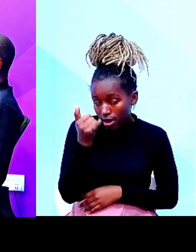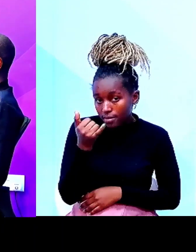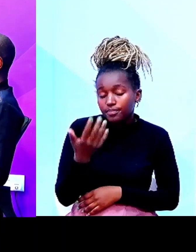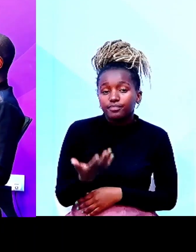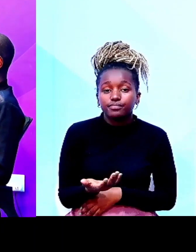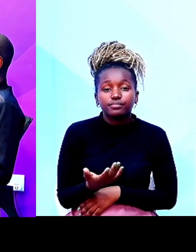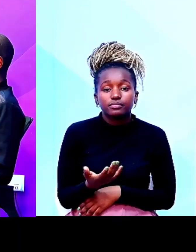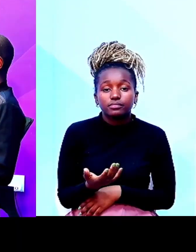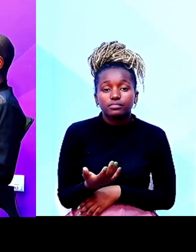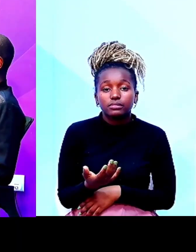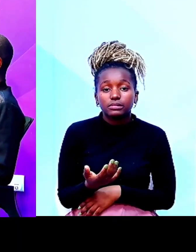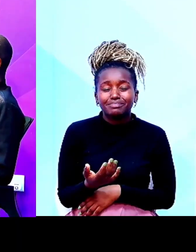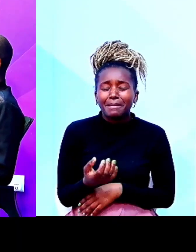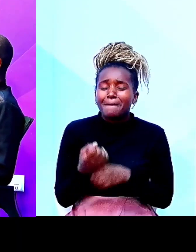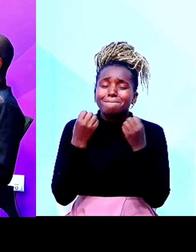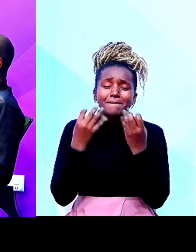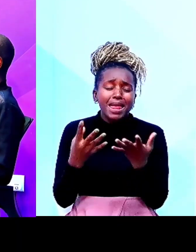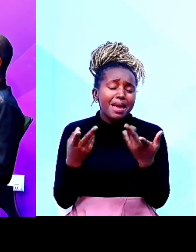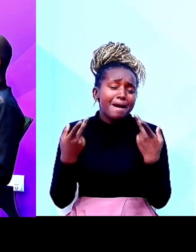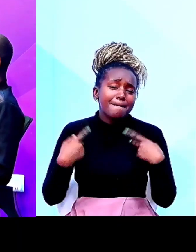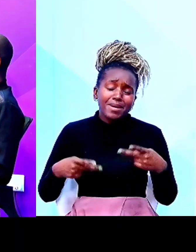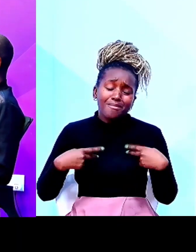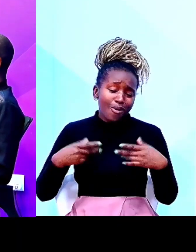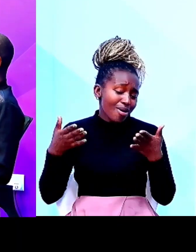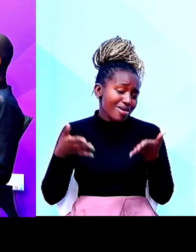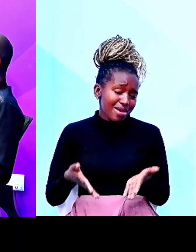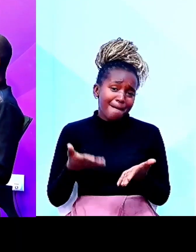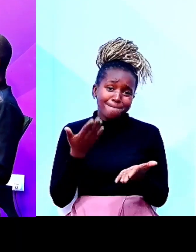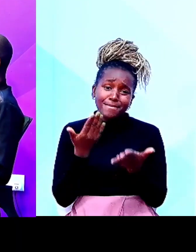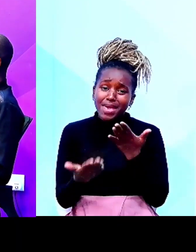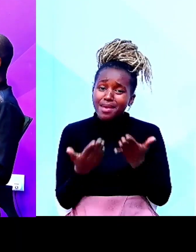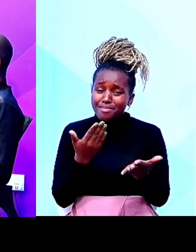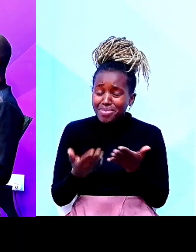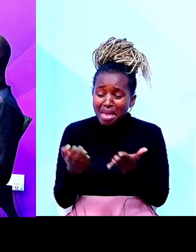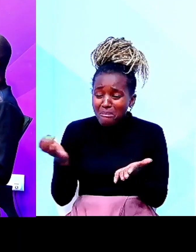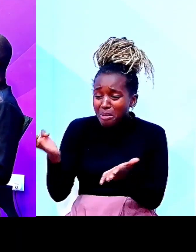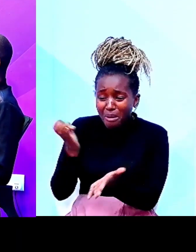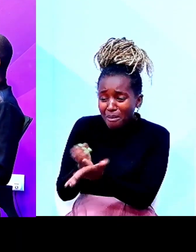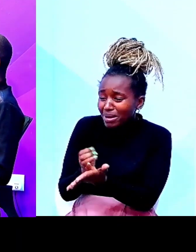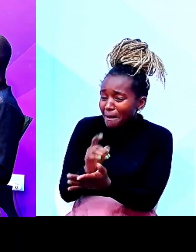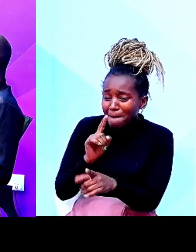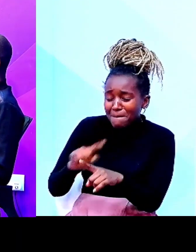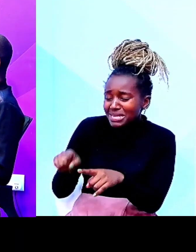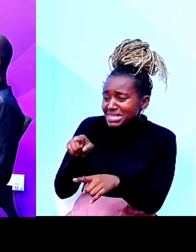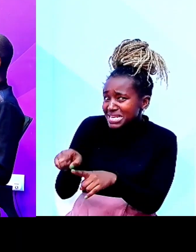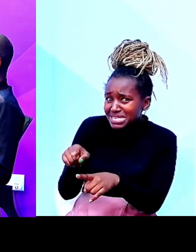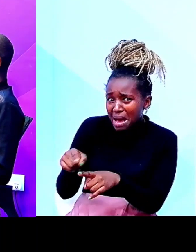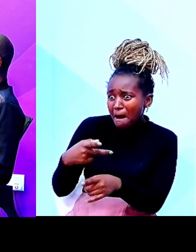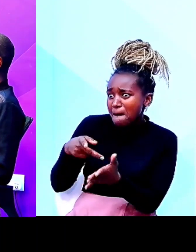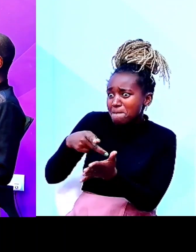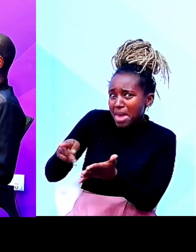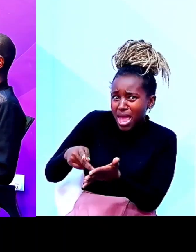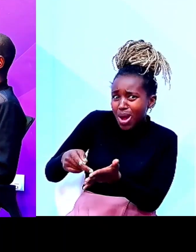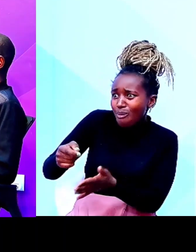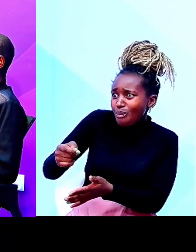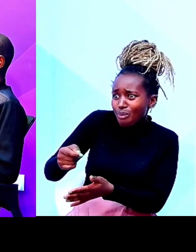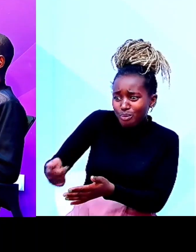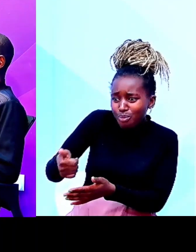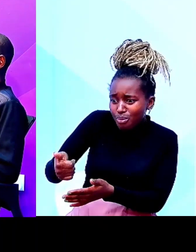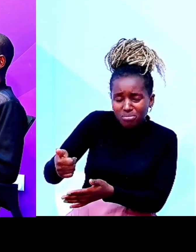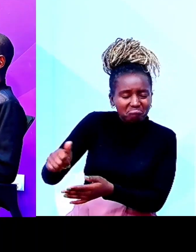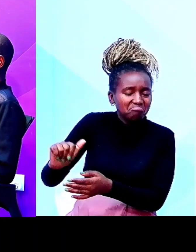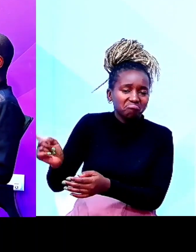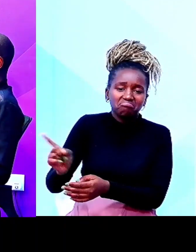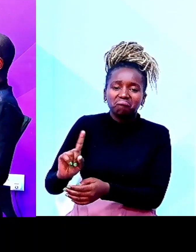of us do not have meaningful employment or meaningful source of income.